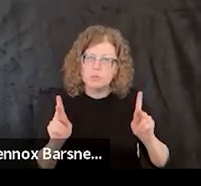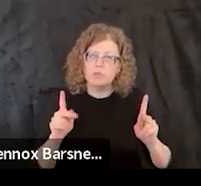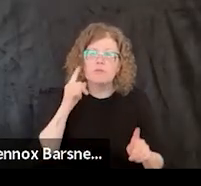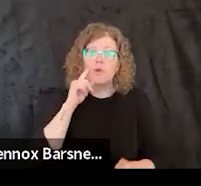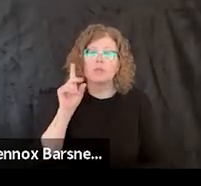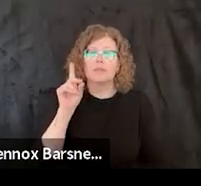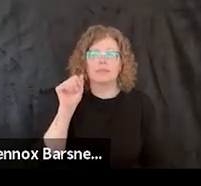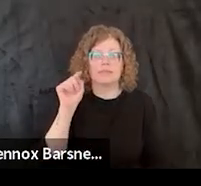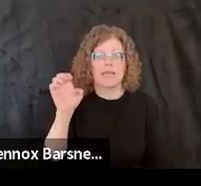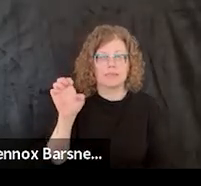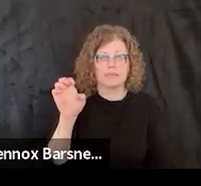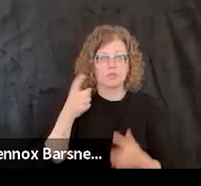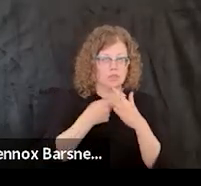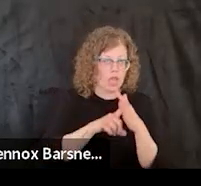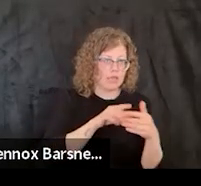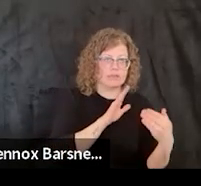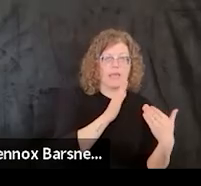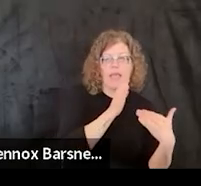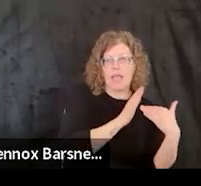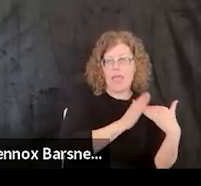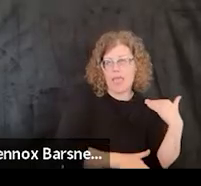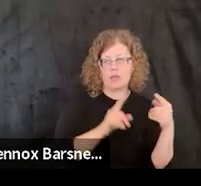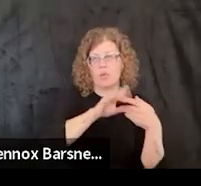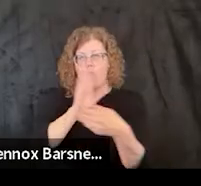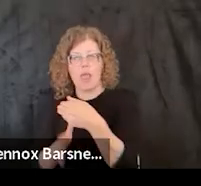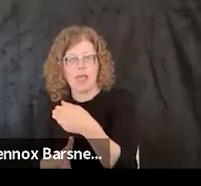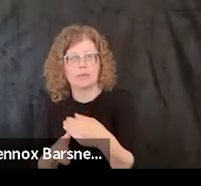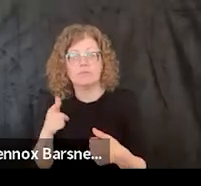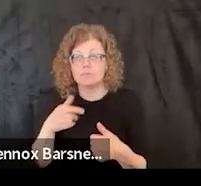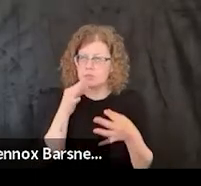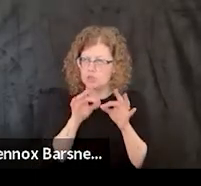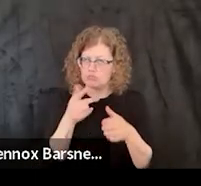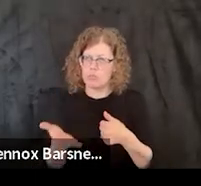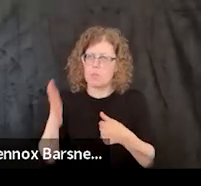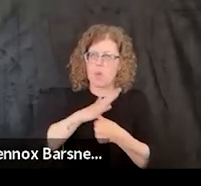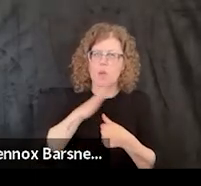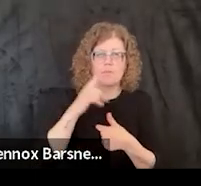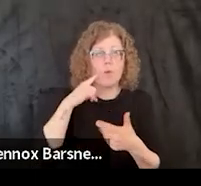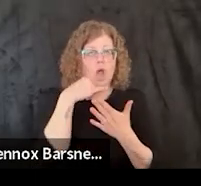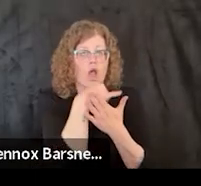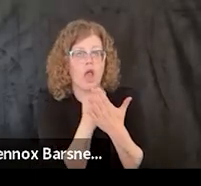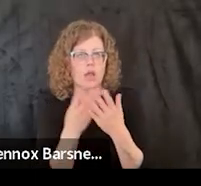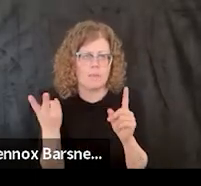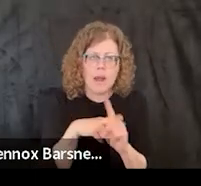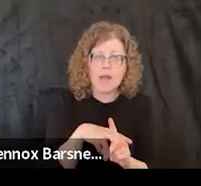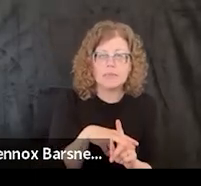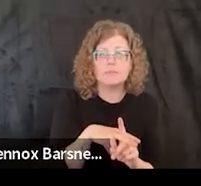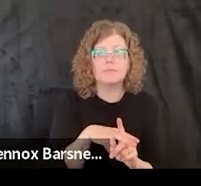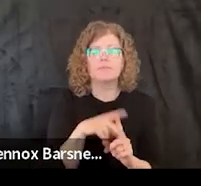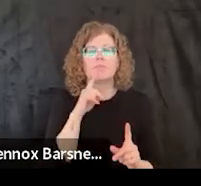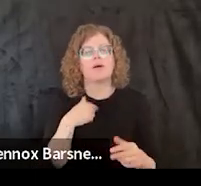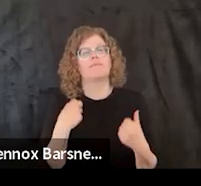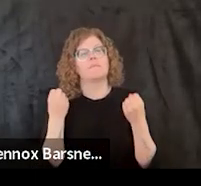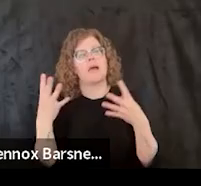And the artistic discipline that is most relevant to this specific application and project. There are many options,